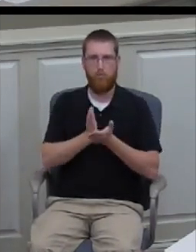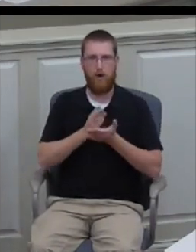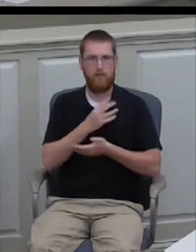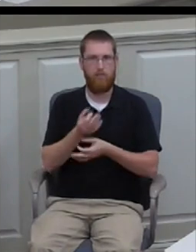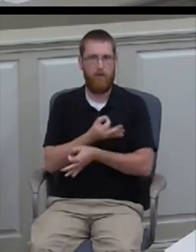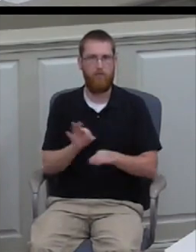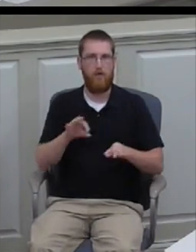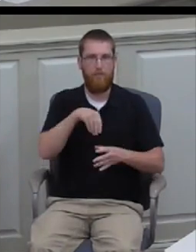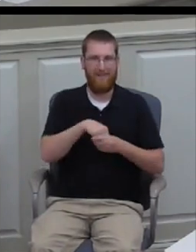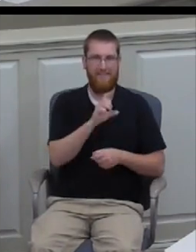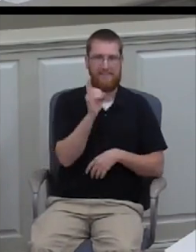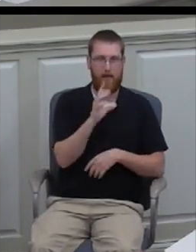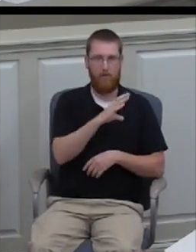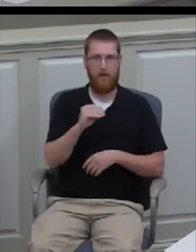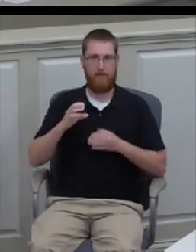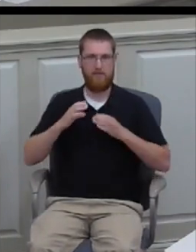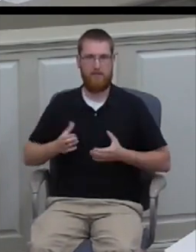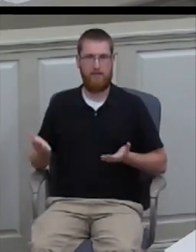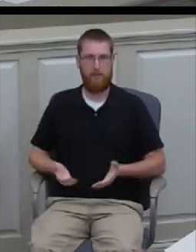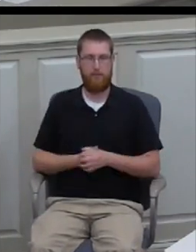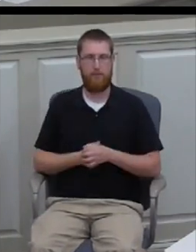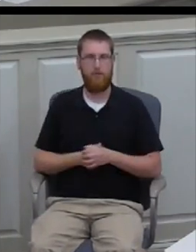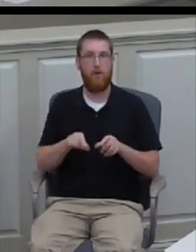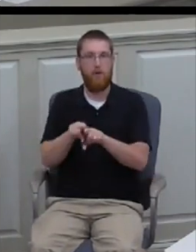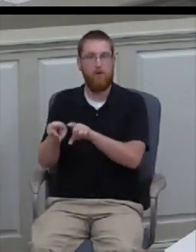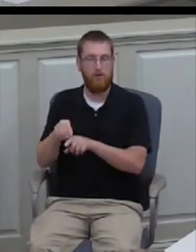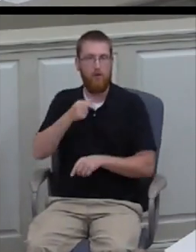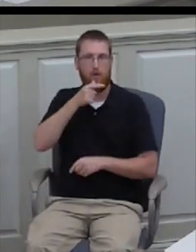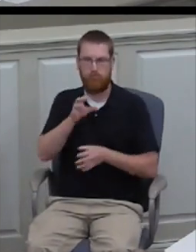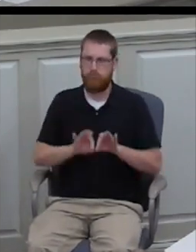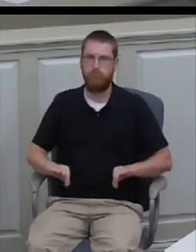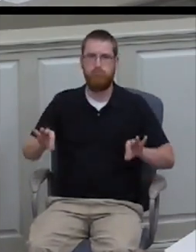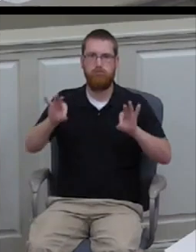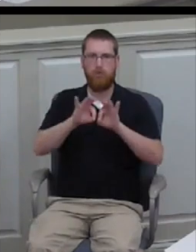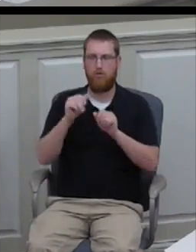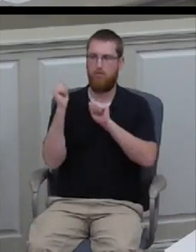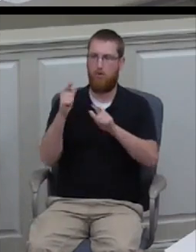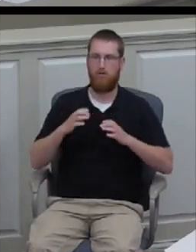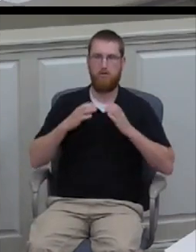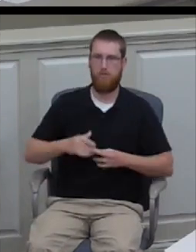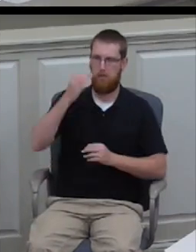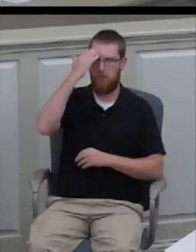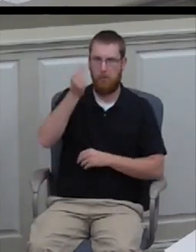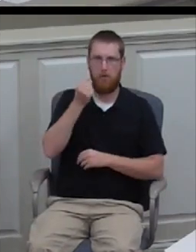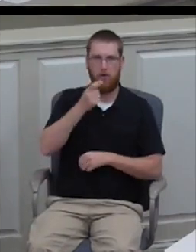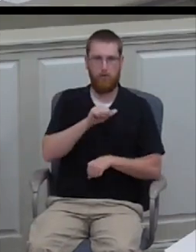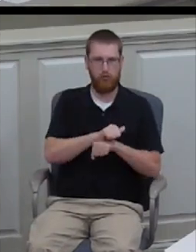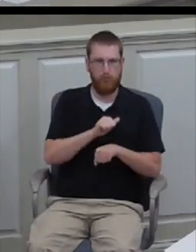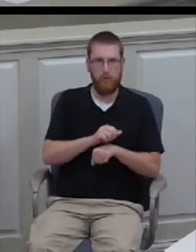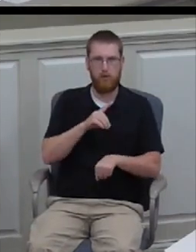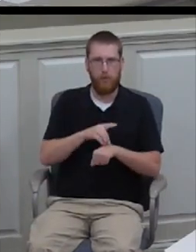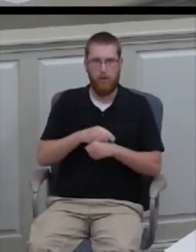City of Danville and its citizens. And whereas it is important that all citizens know and understand the duties,